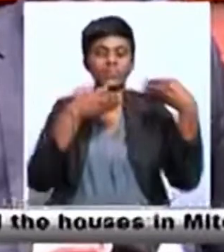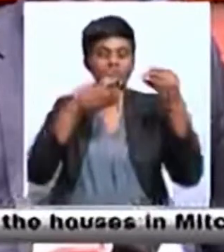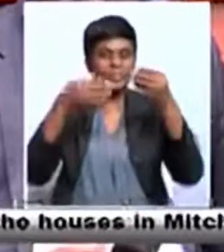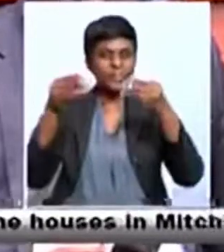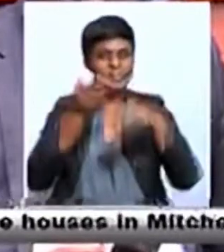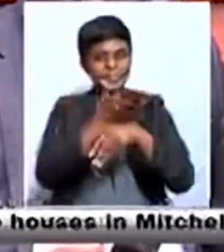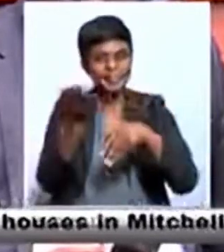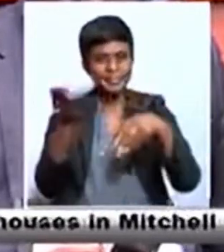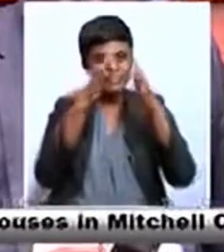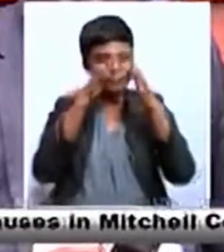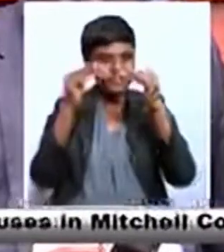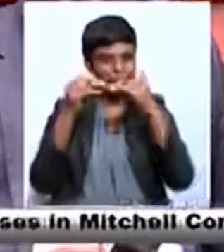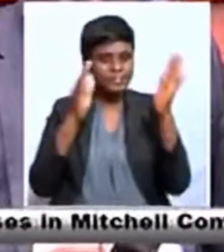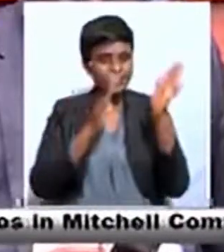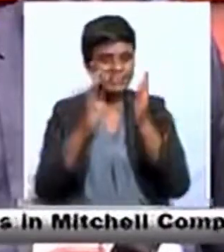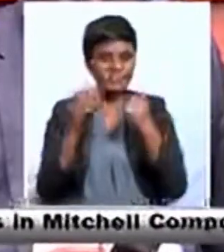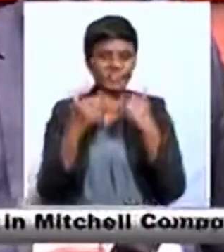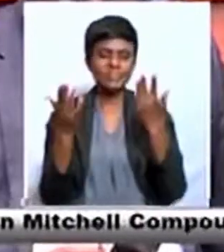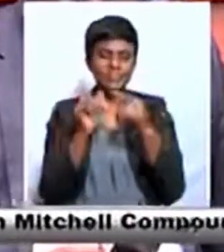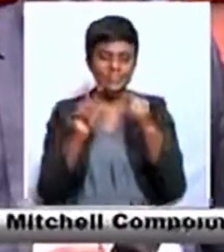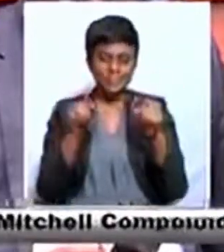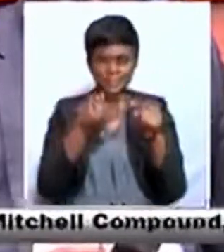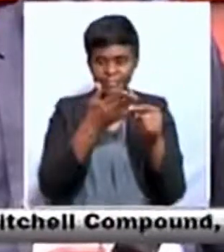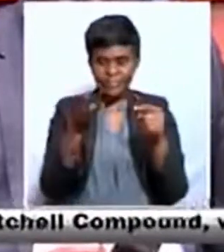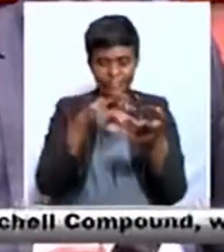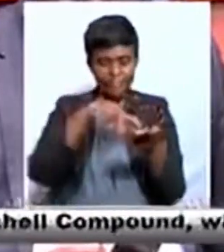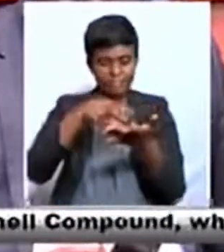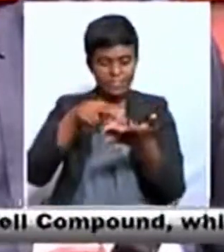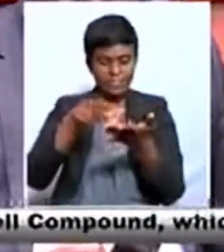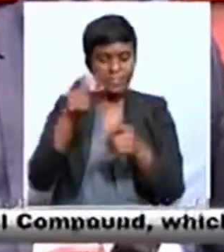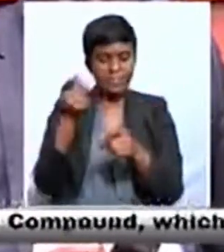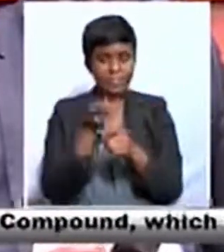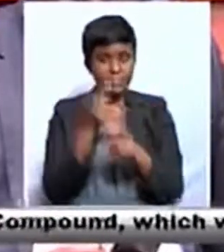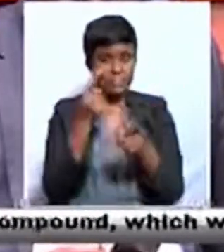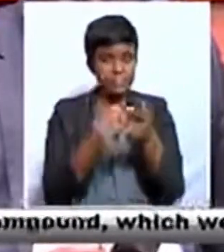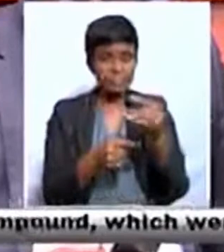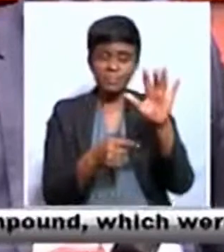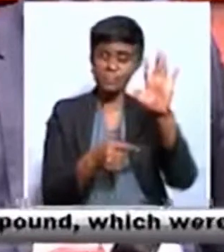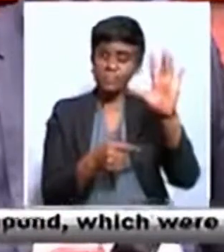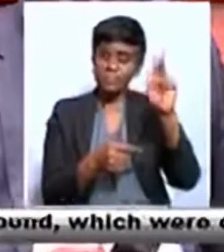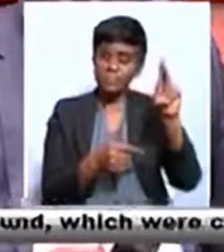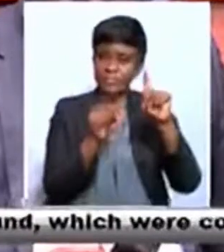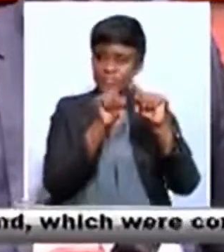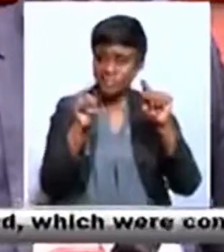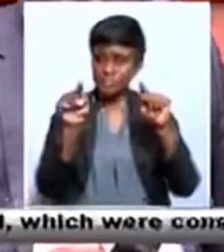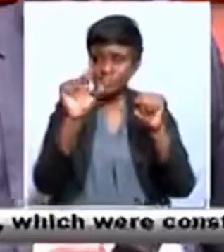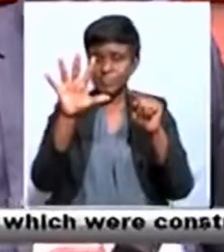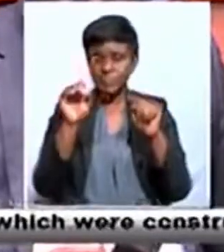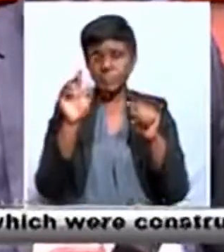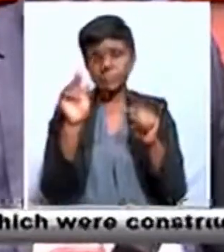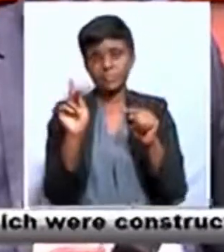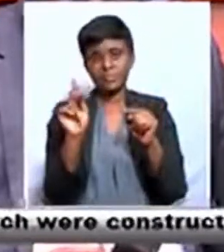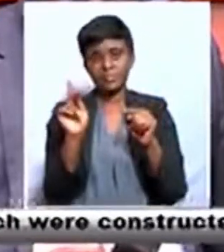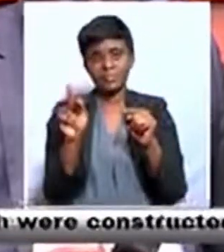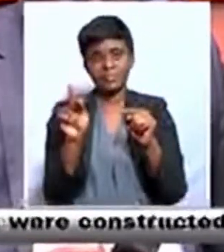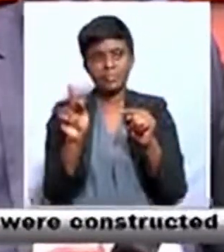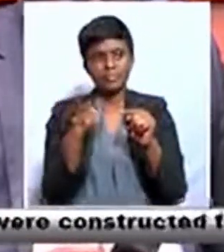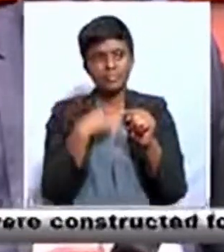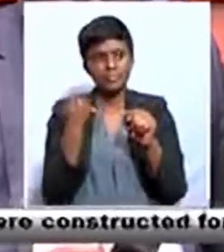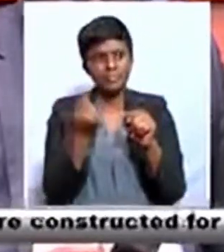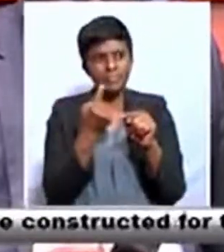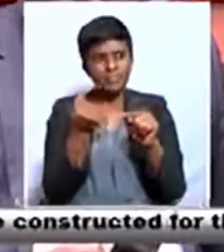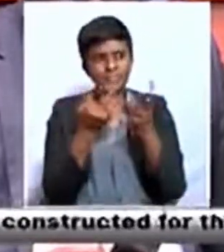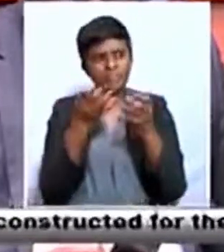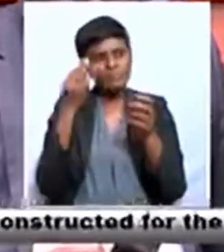houses and that they are renting those houses between 5 kwacha to 50 kwacha. I want to find out